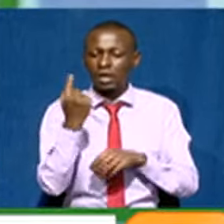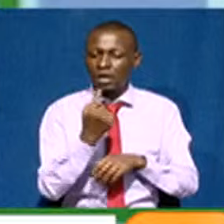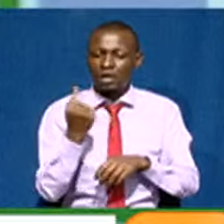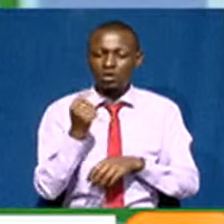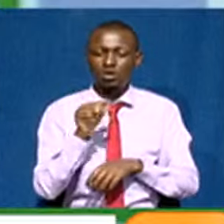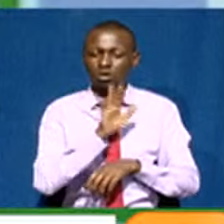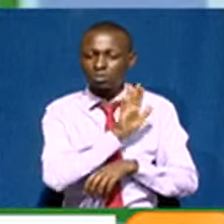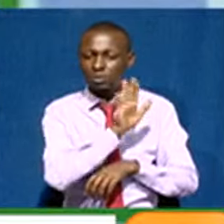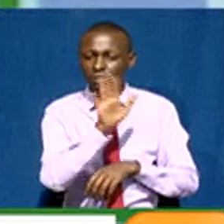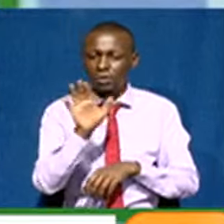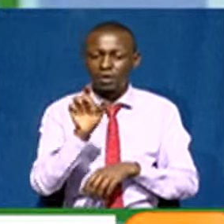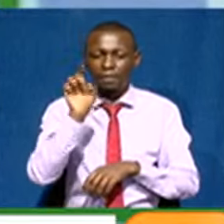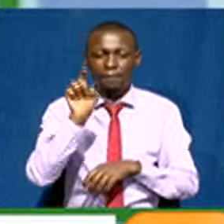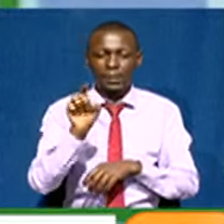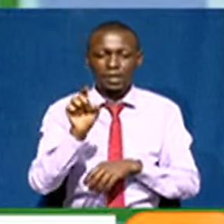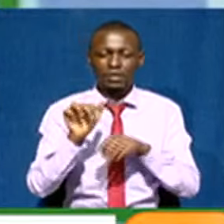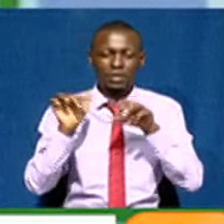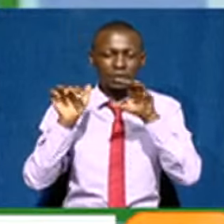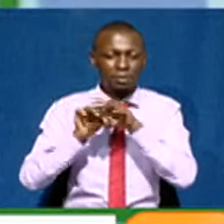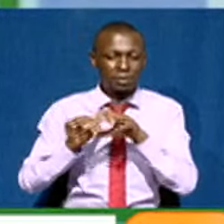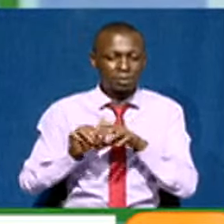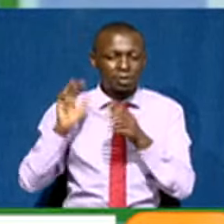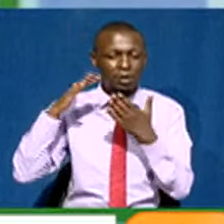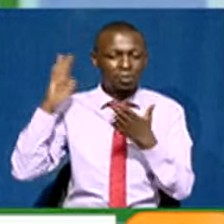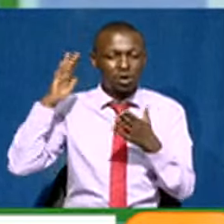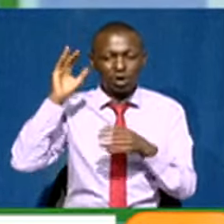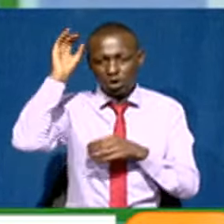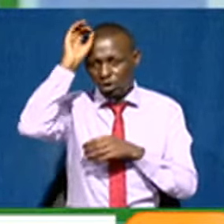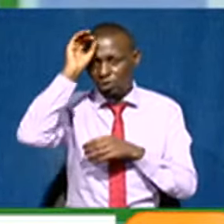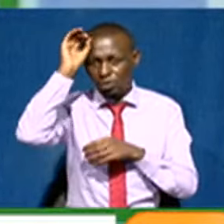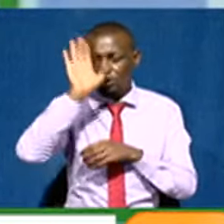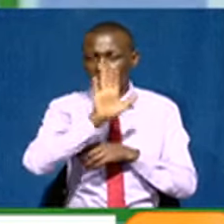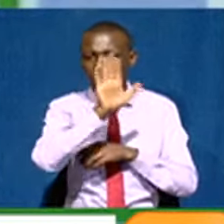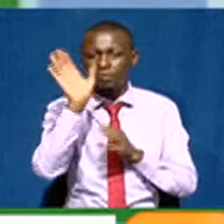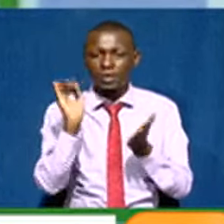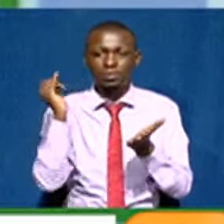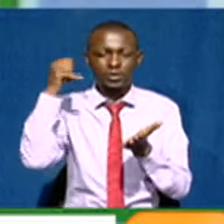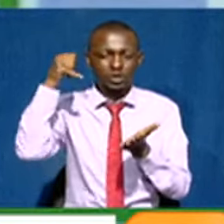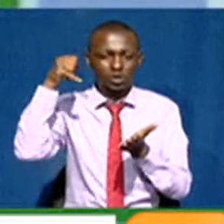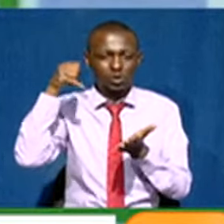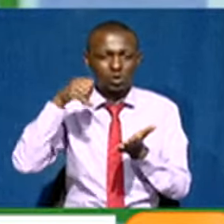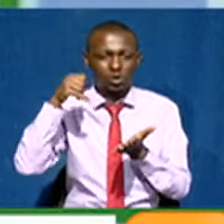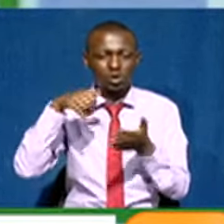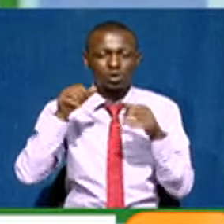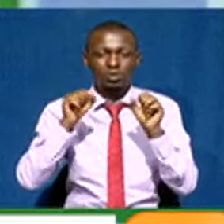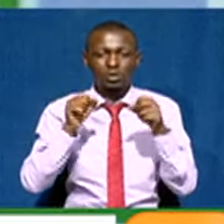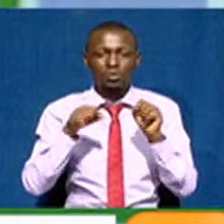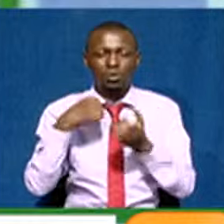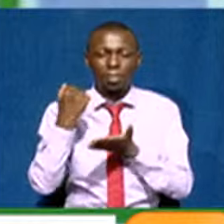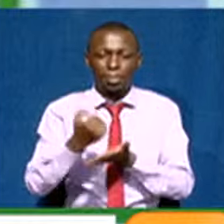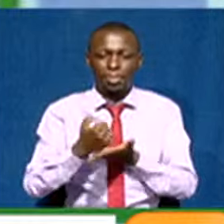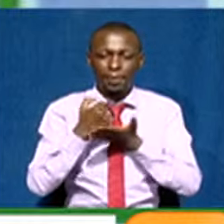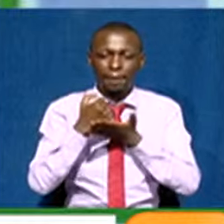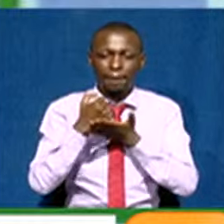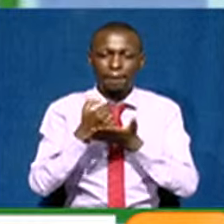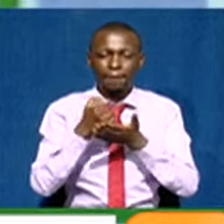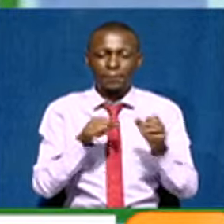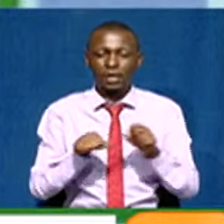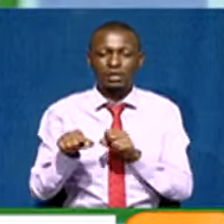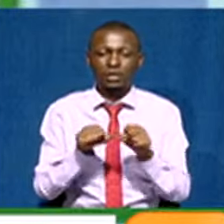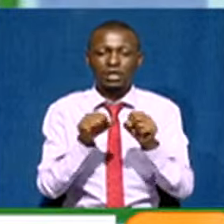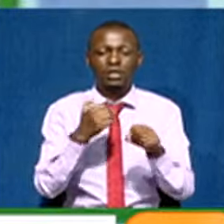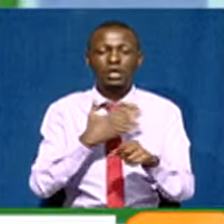look at. We need to have members' more voices outside there. And of course, that will drive our strategy moving